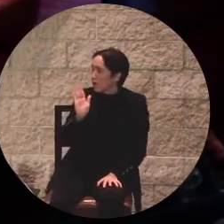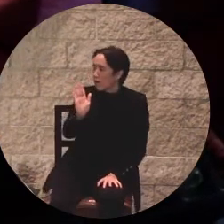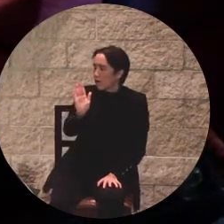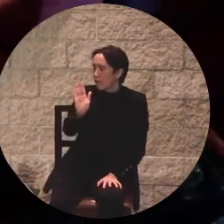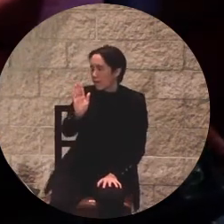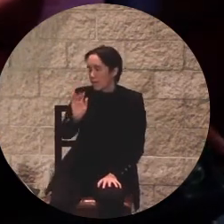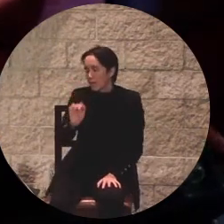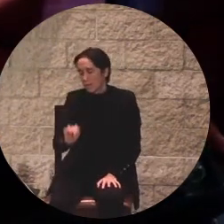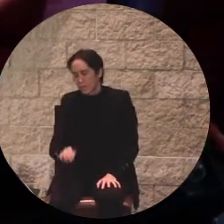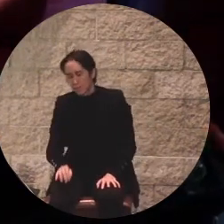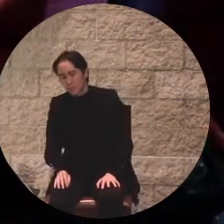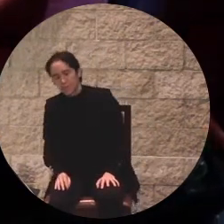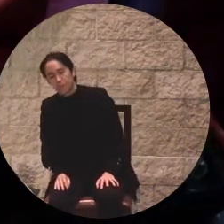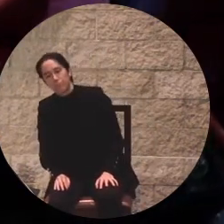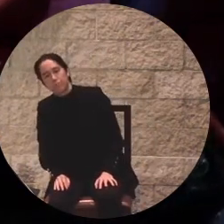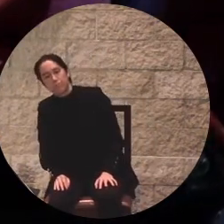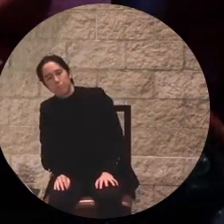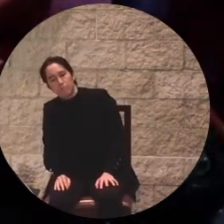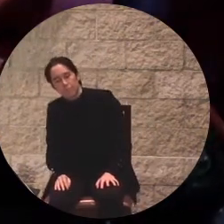hands.